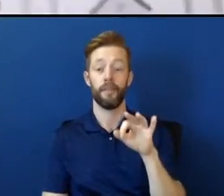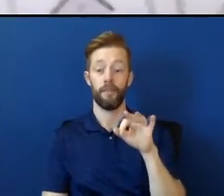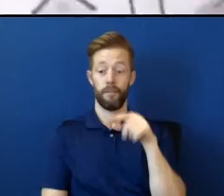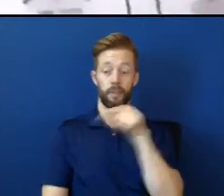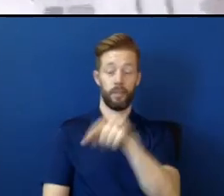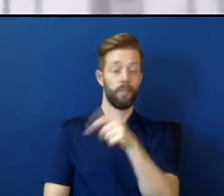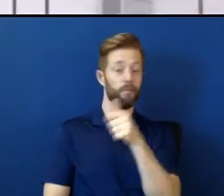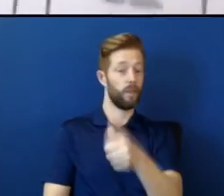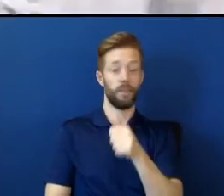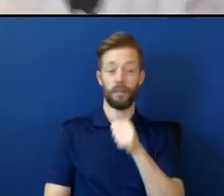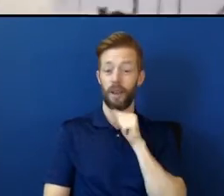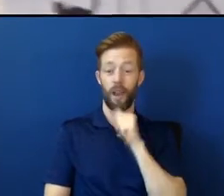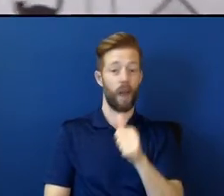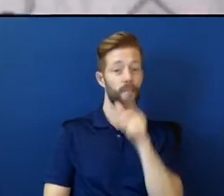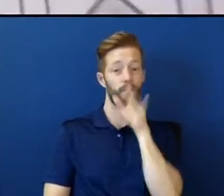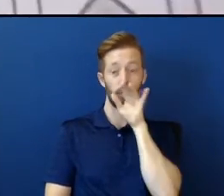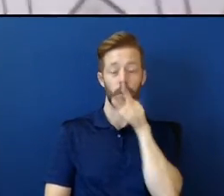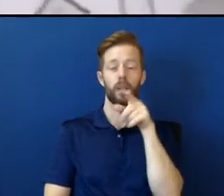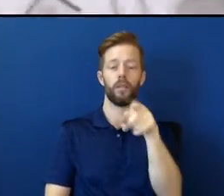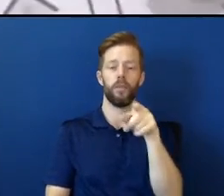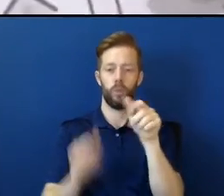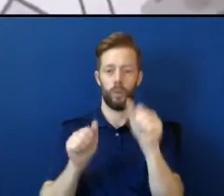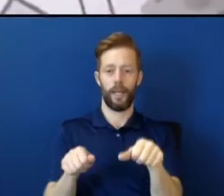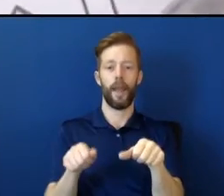is nonverbal,